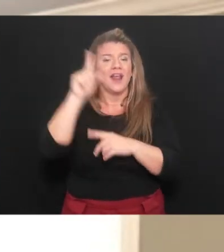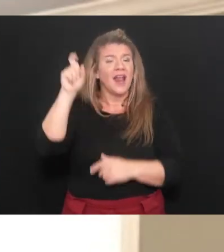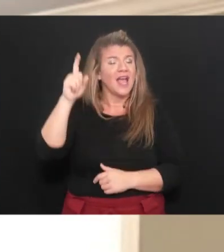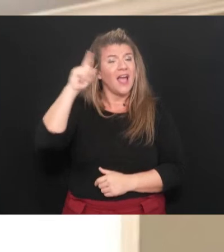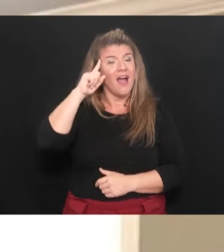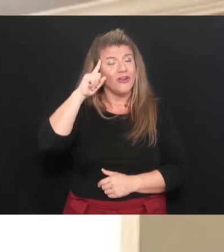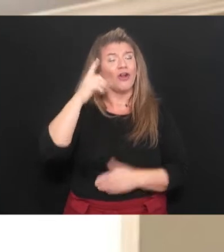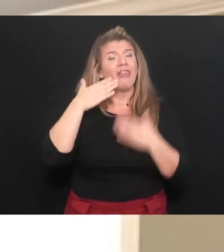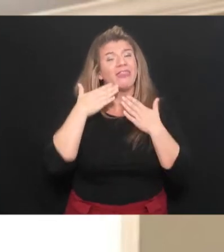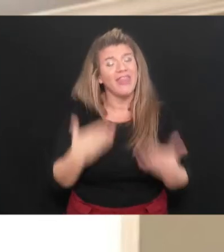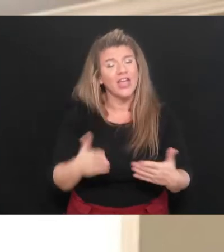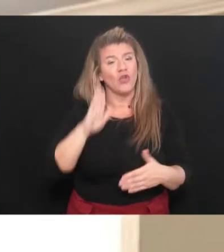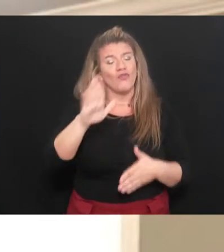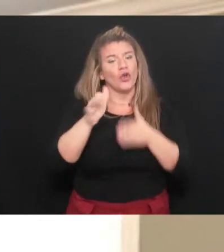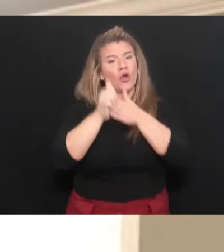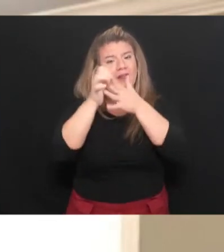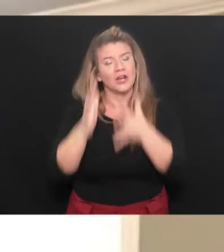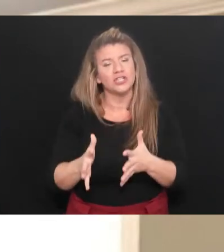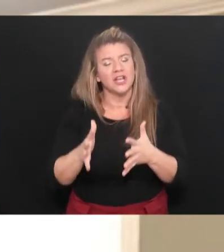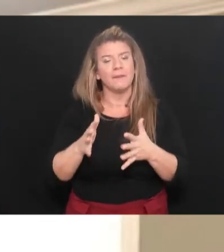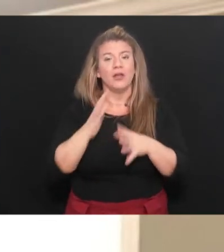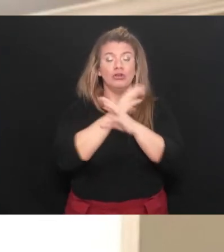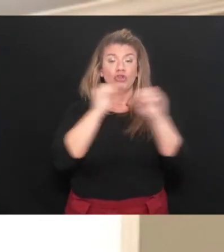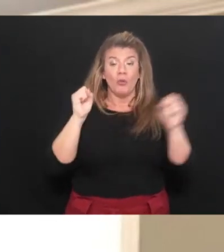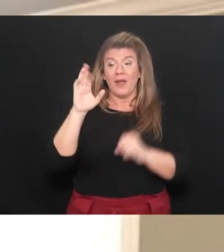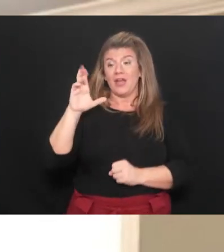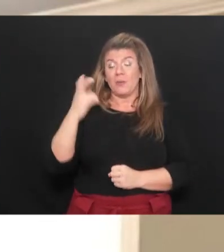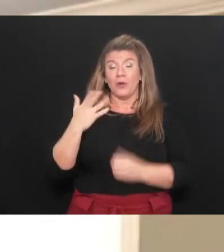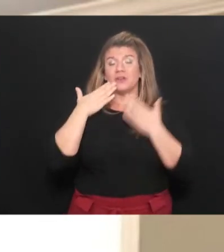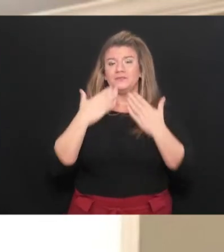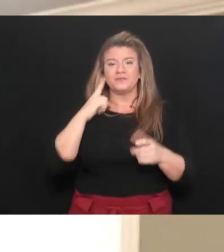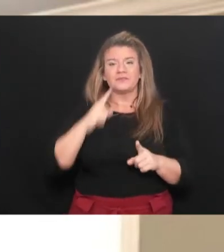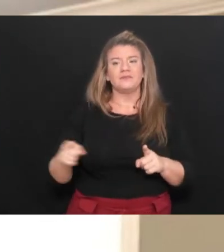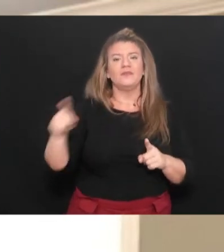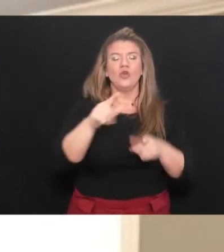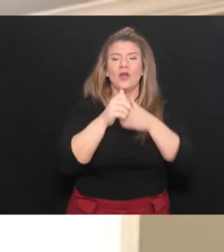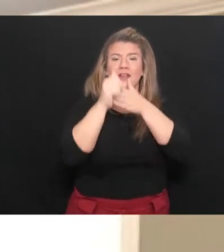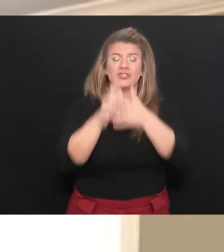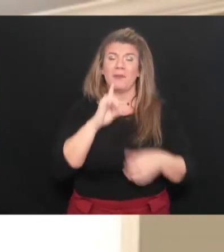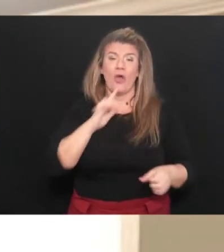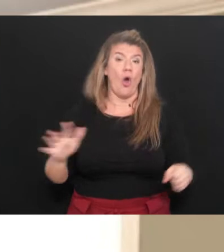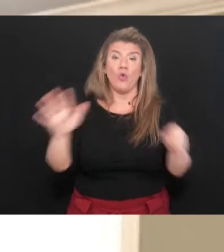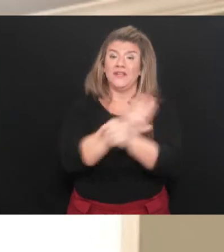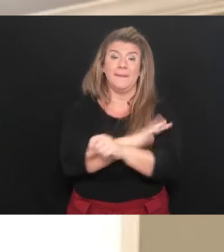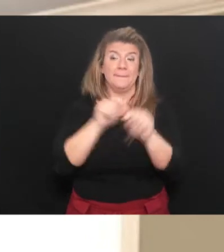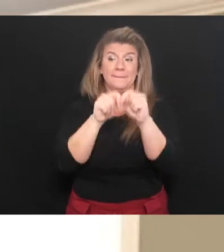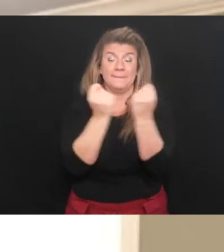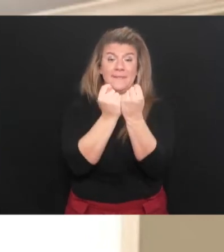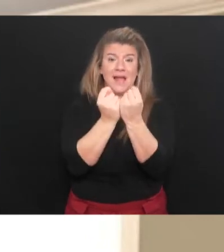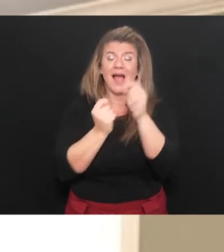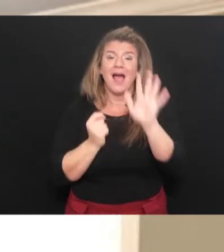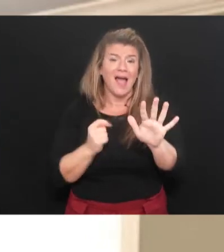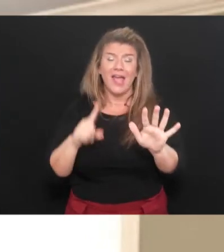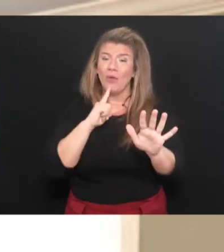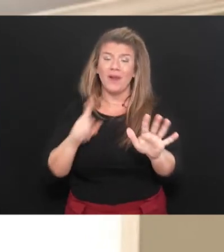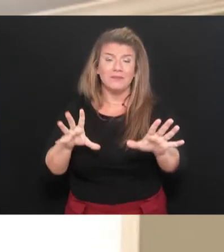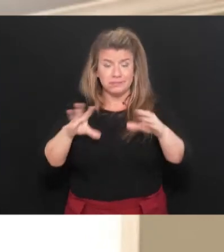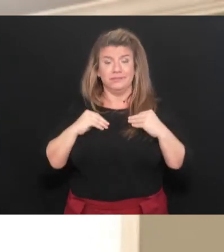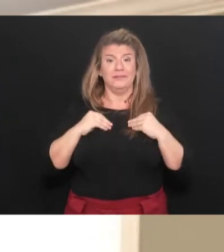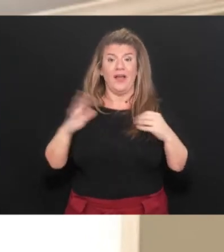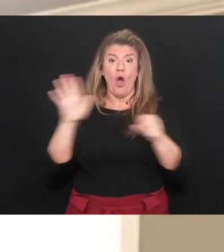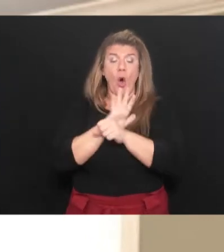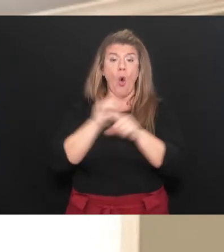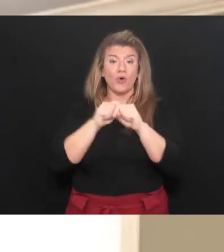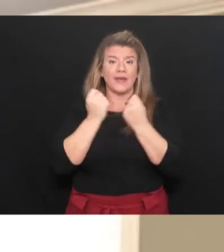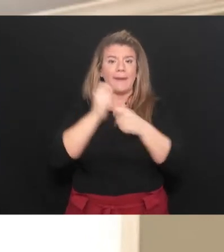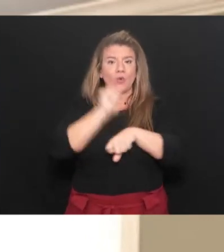Justice. Thank you for your leadership, Superintendent Birch. Thank you for your leadership and the whole team. I know it takes a whole team to get this done. And I